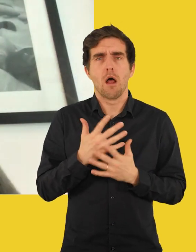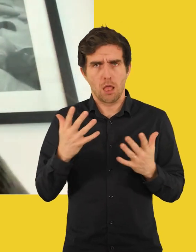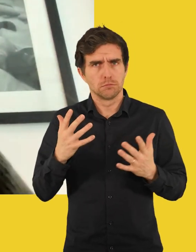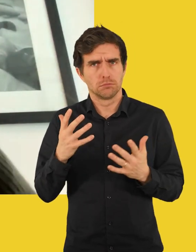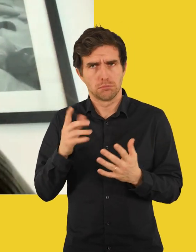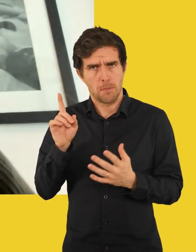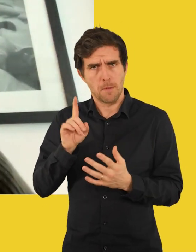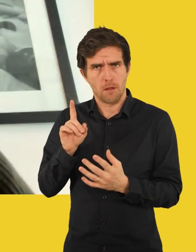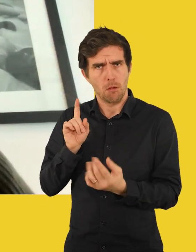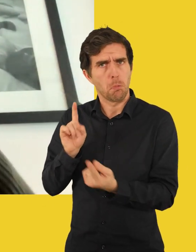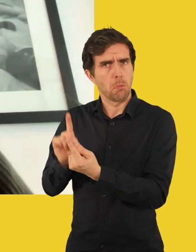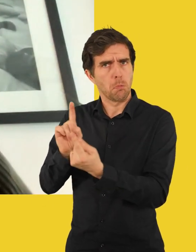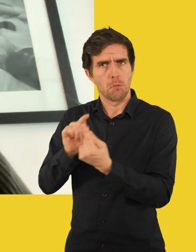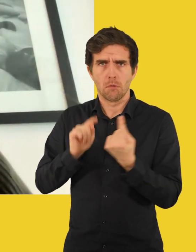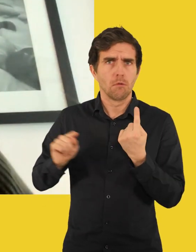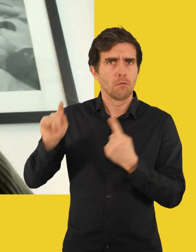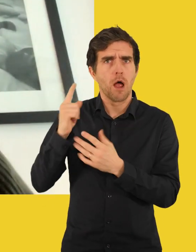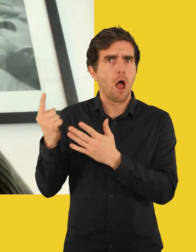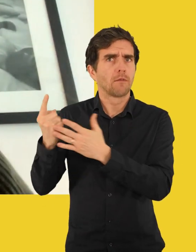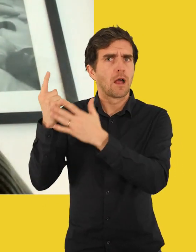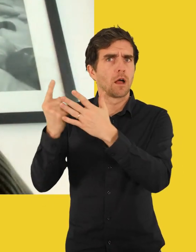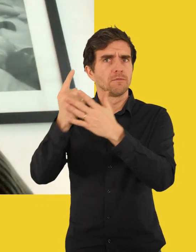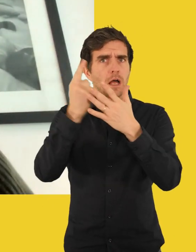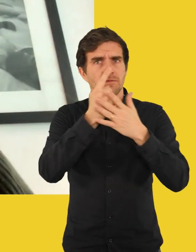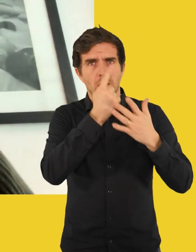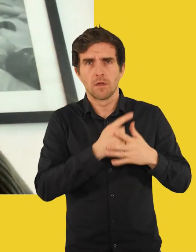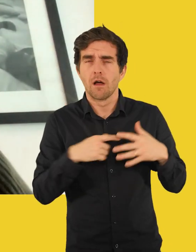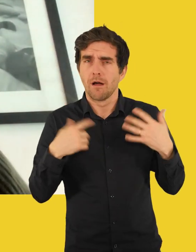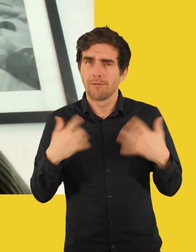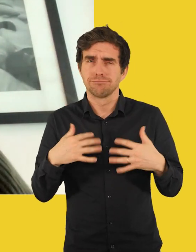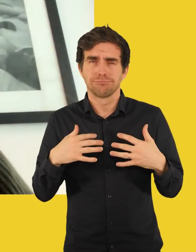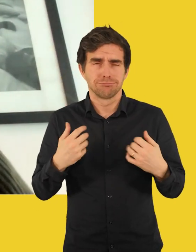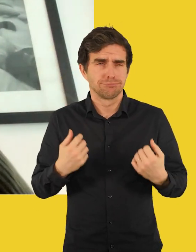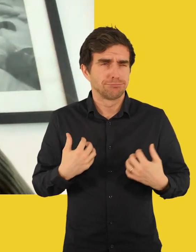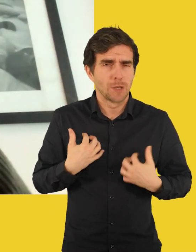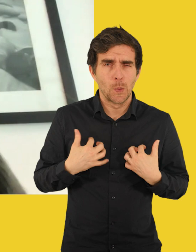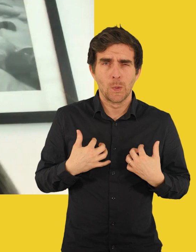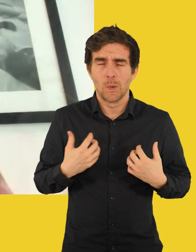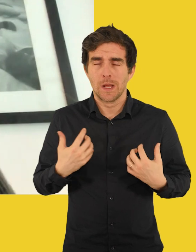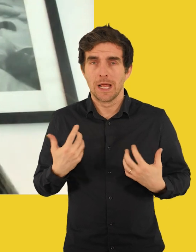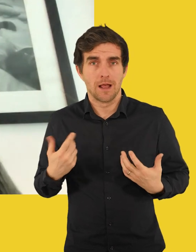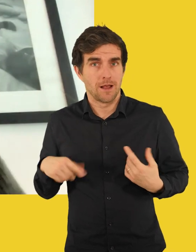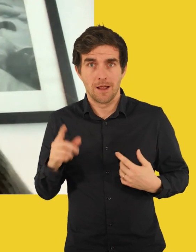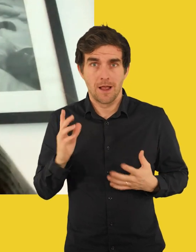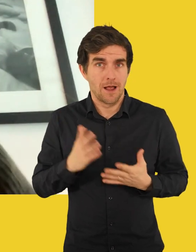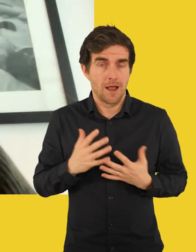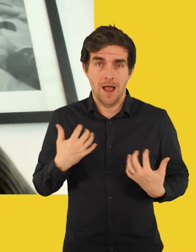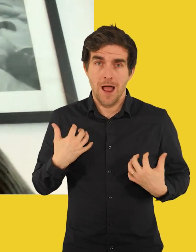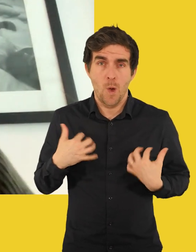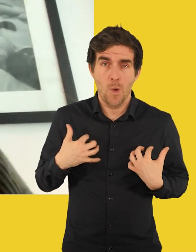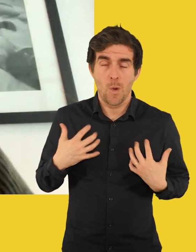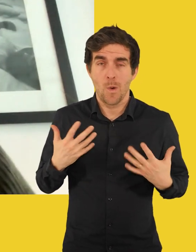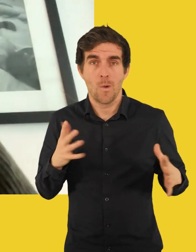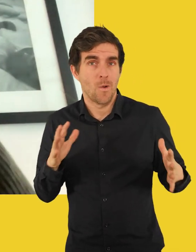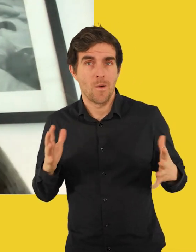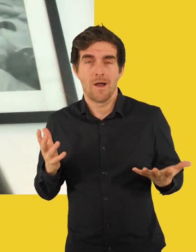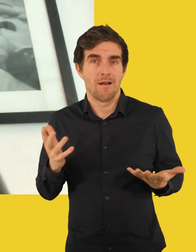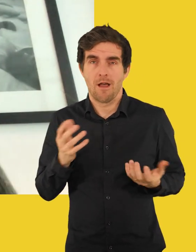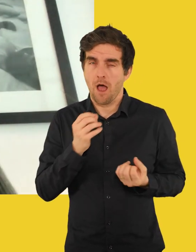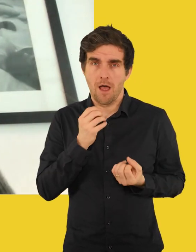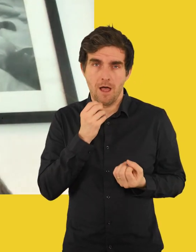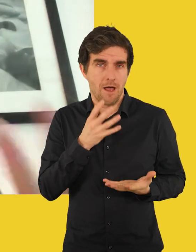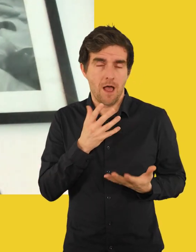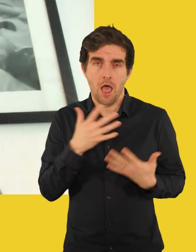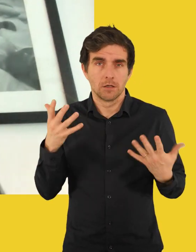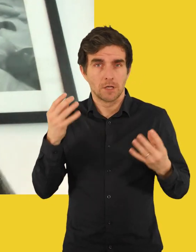of in-person events around the world. And it was huge amounts of energy and excitement. Building on